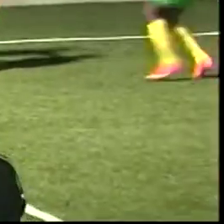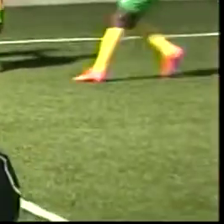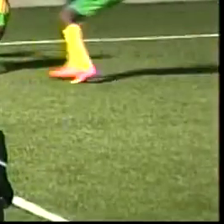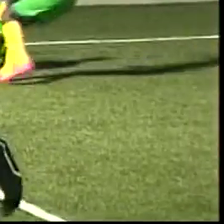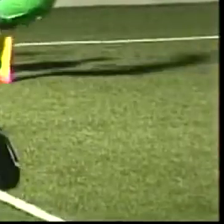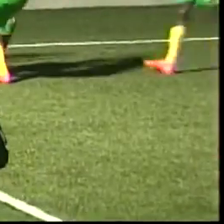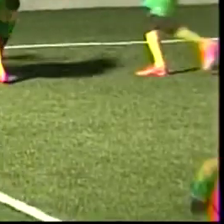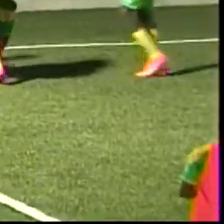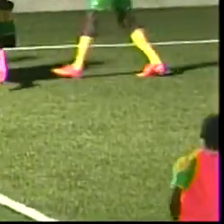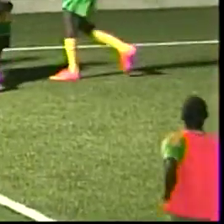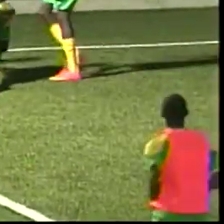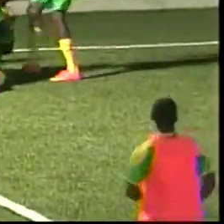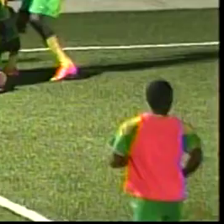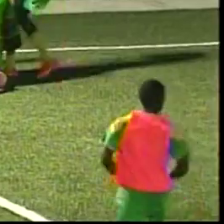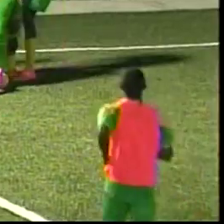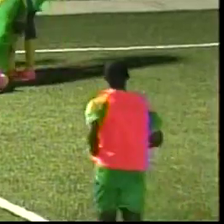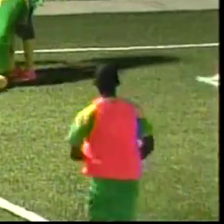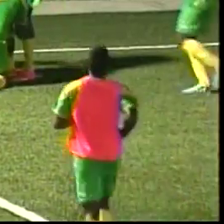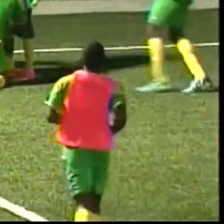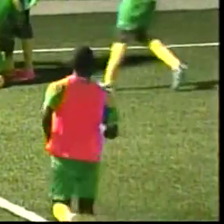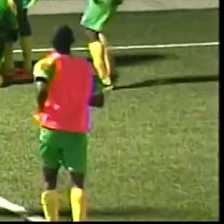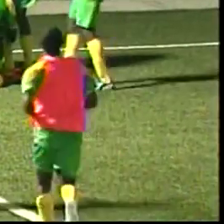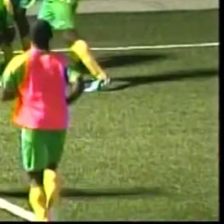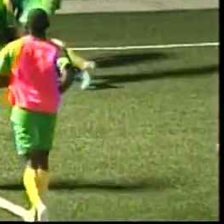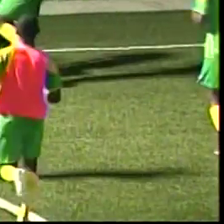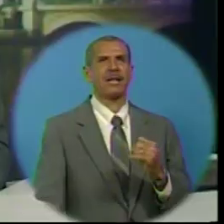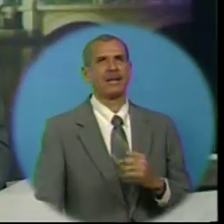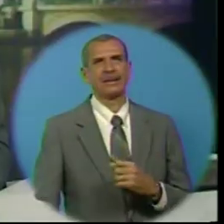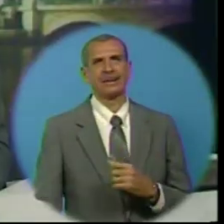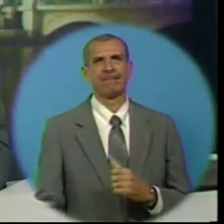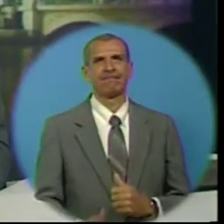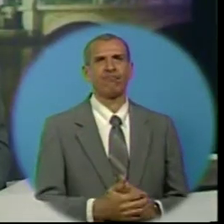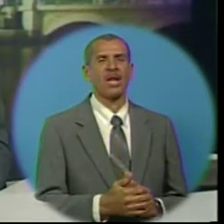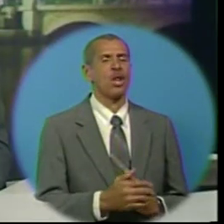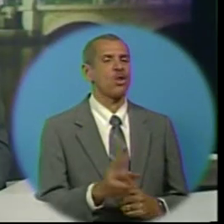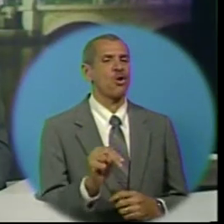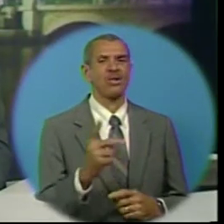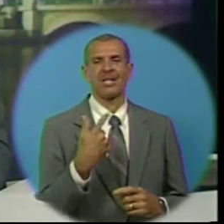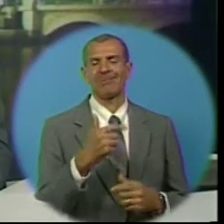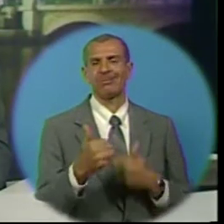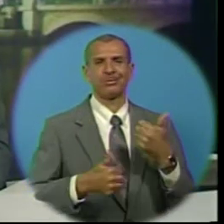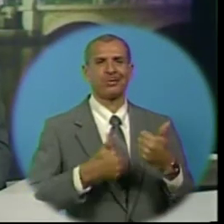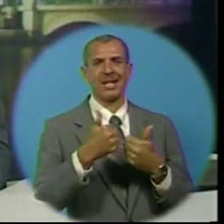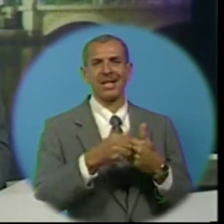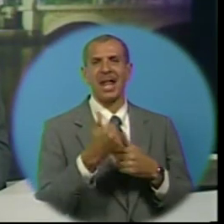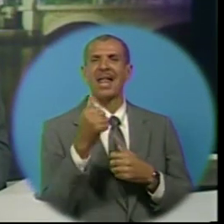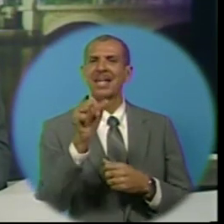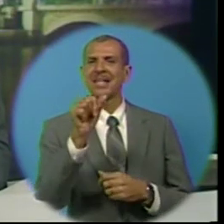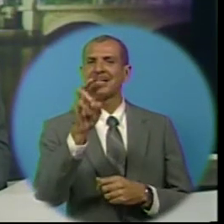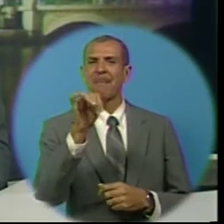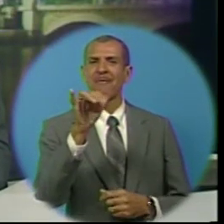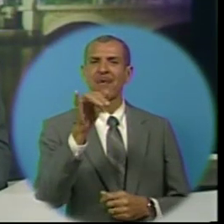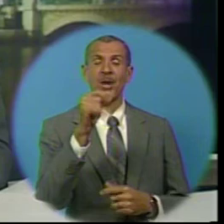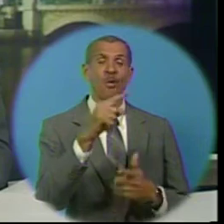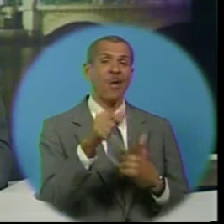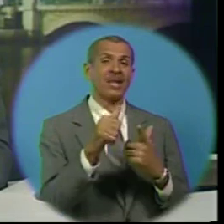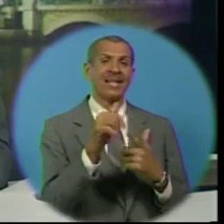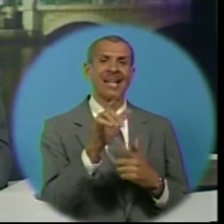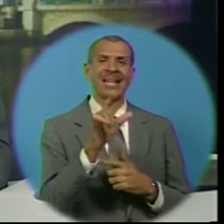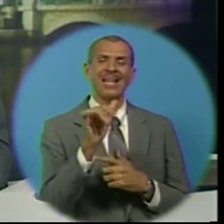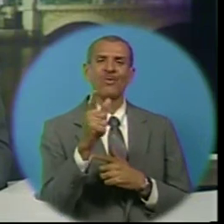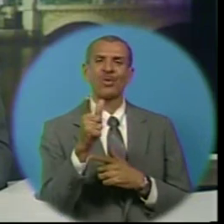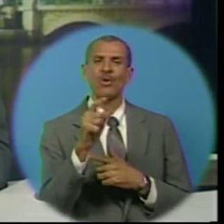the 1-0 victory and a place in the final. Well, there was no such drama in the other semi-final when the league